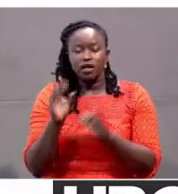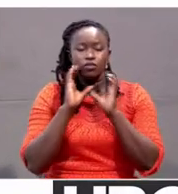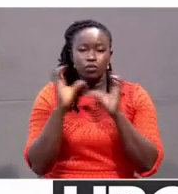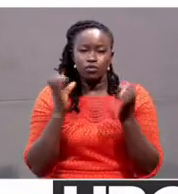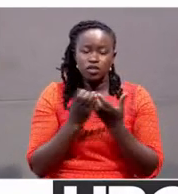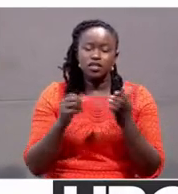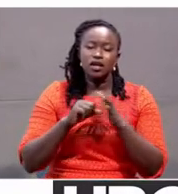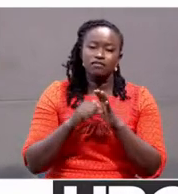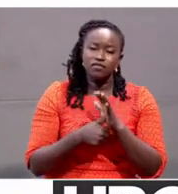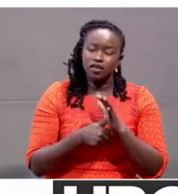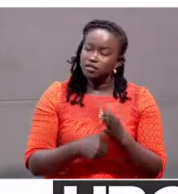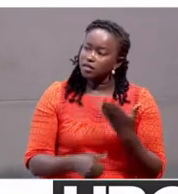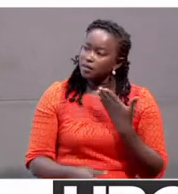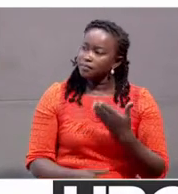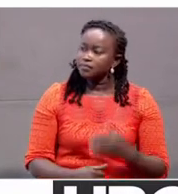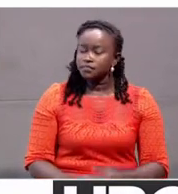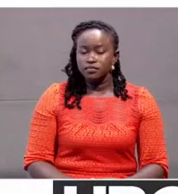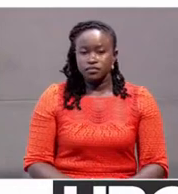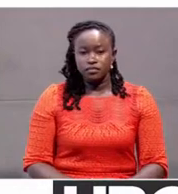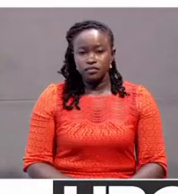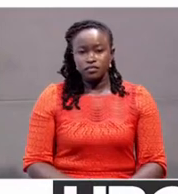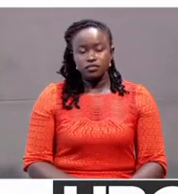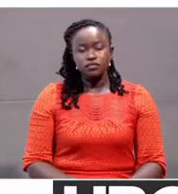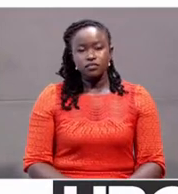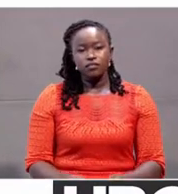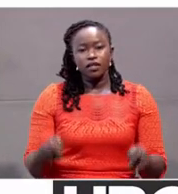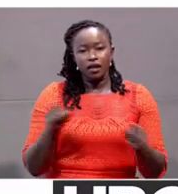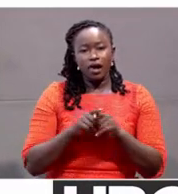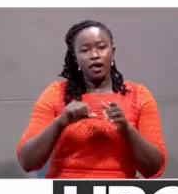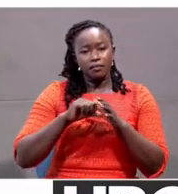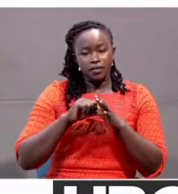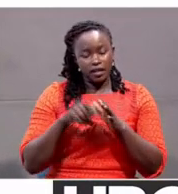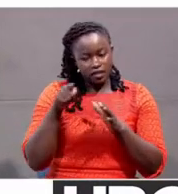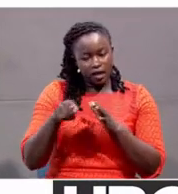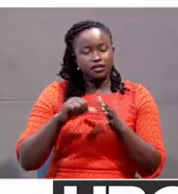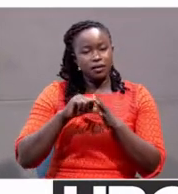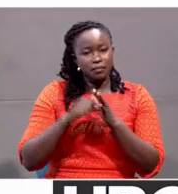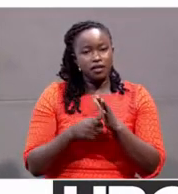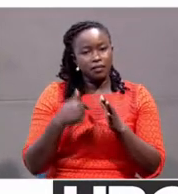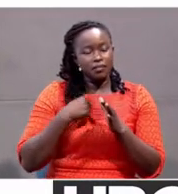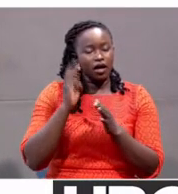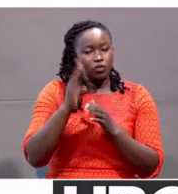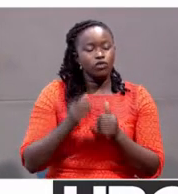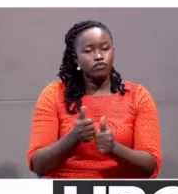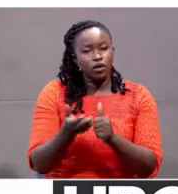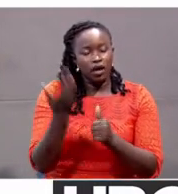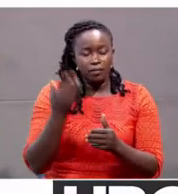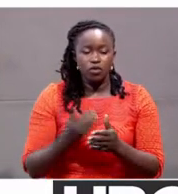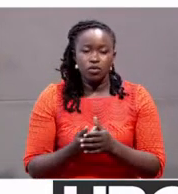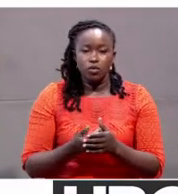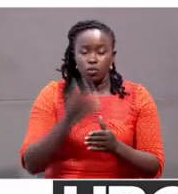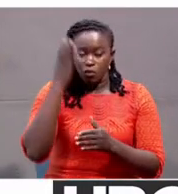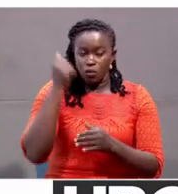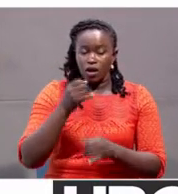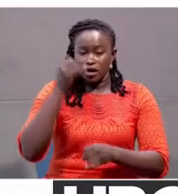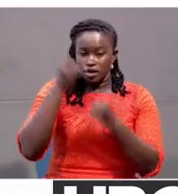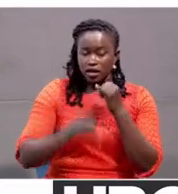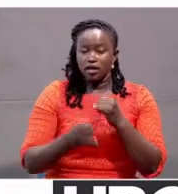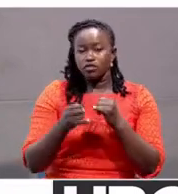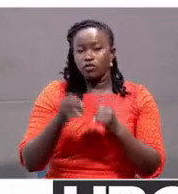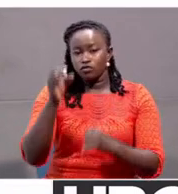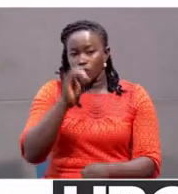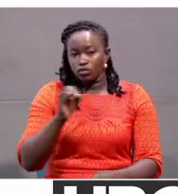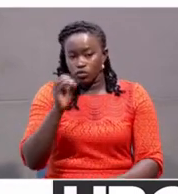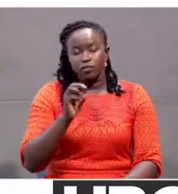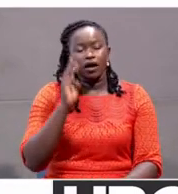Community Affairs. And it's a matter I intend to take up. Before the end of October, I'll be going to Tanzania to